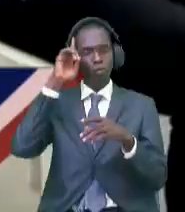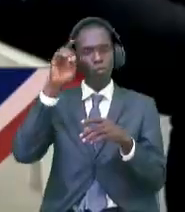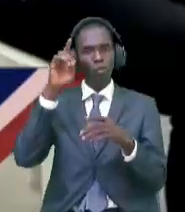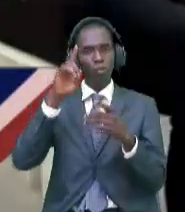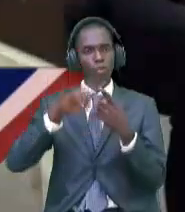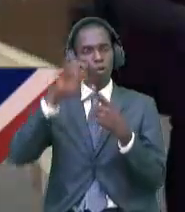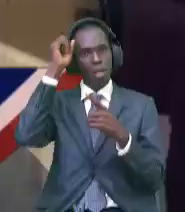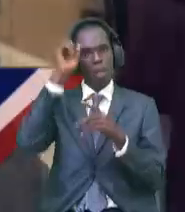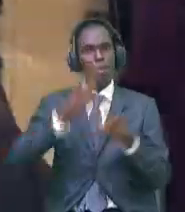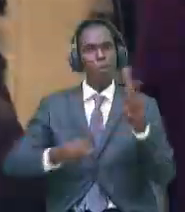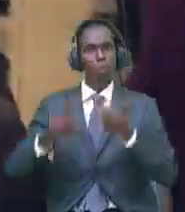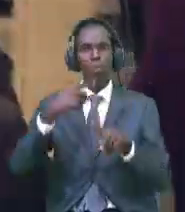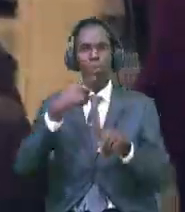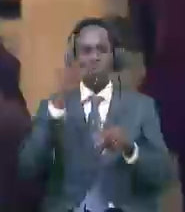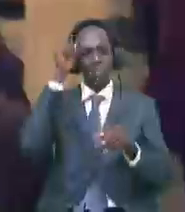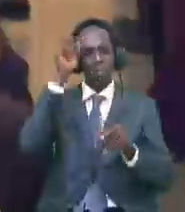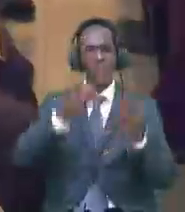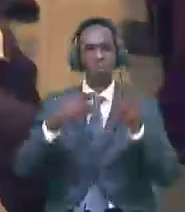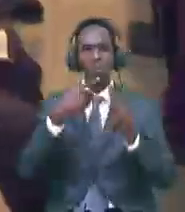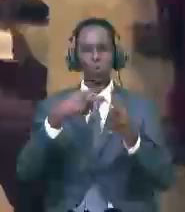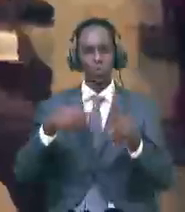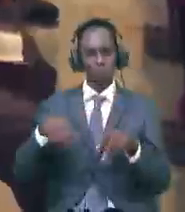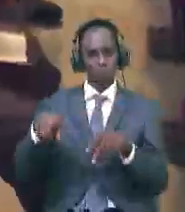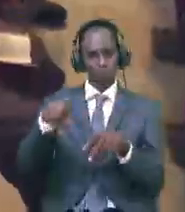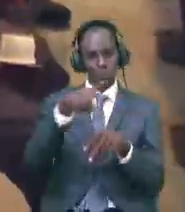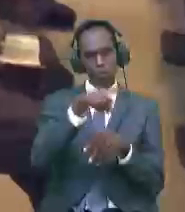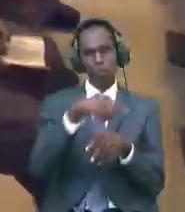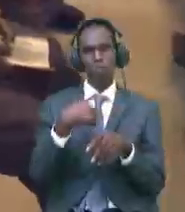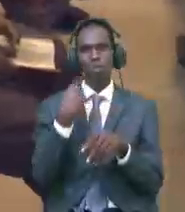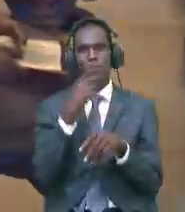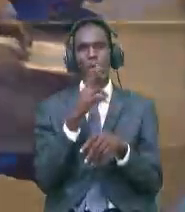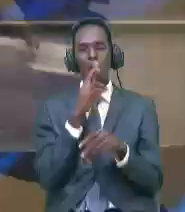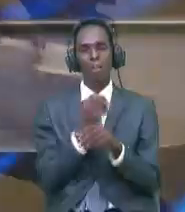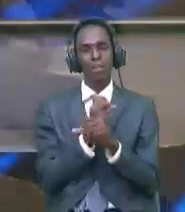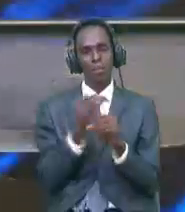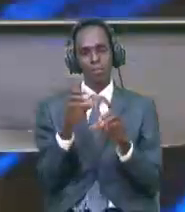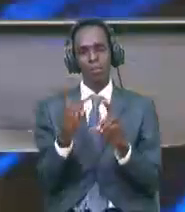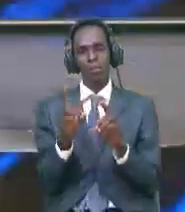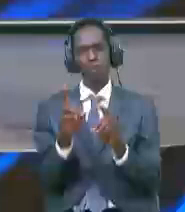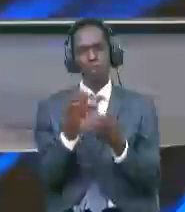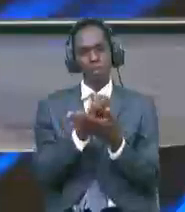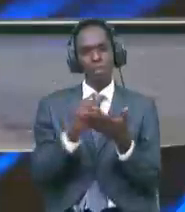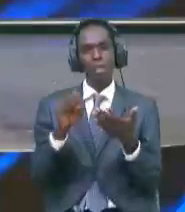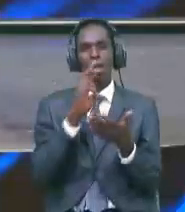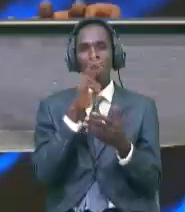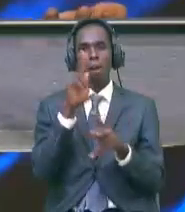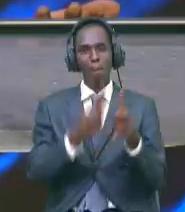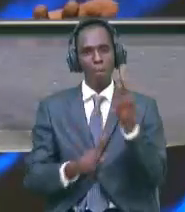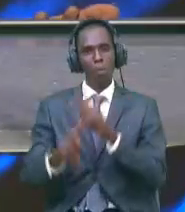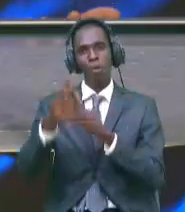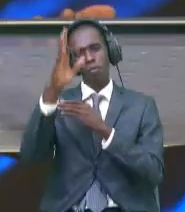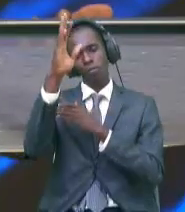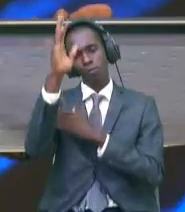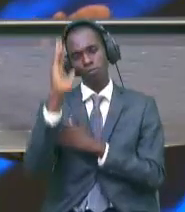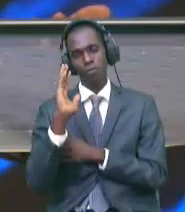his people? And to his saints. The saints. The saints are the people of God. The saints are